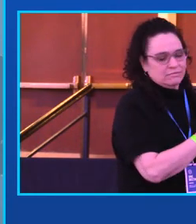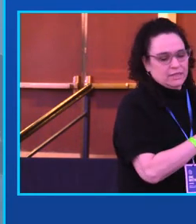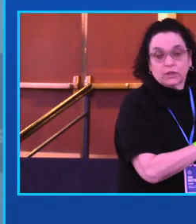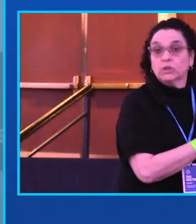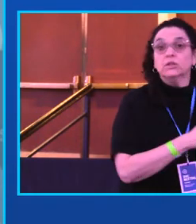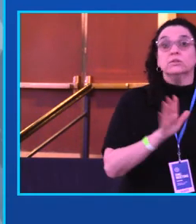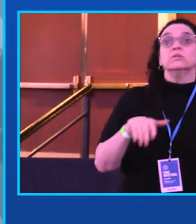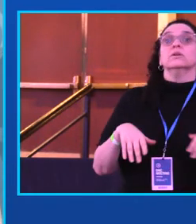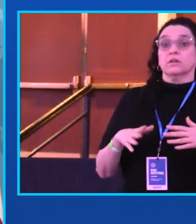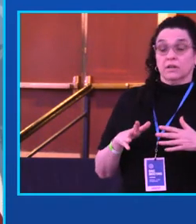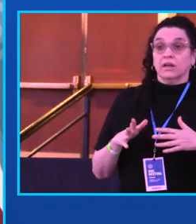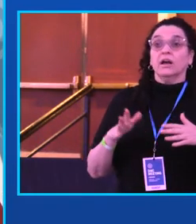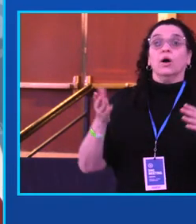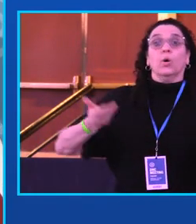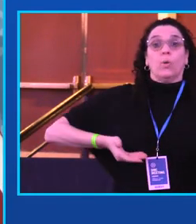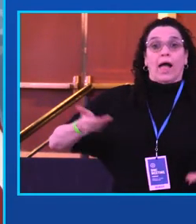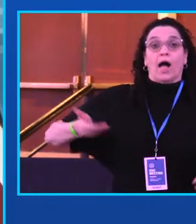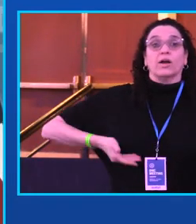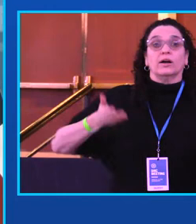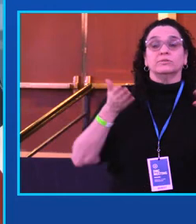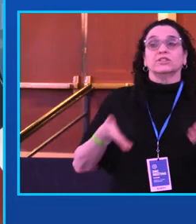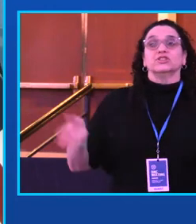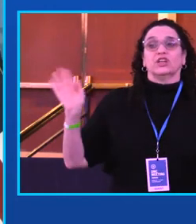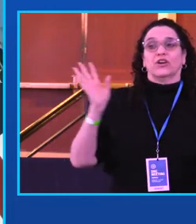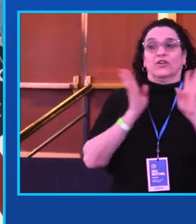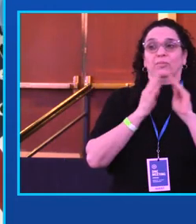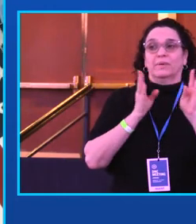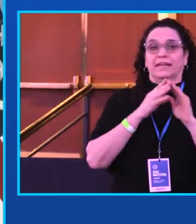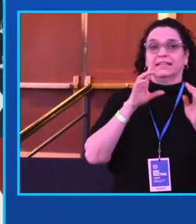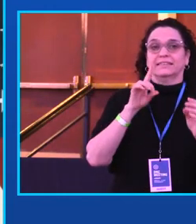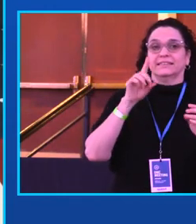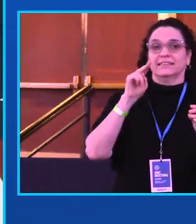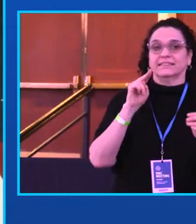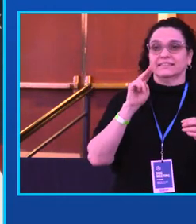Welcome to our winter meeting of the Democratic National Committee.